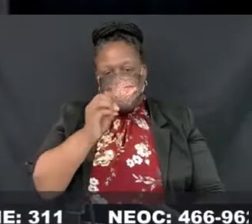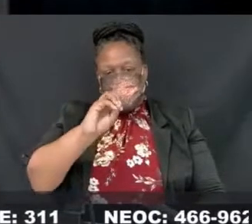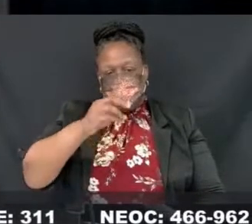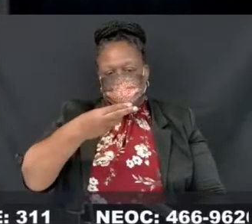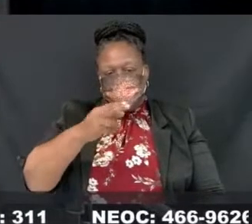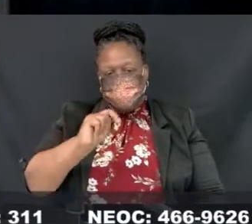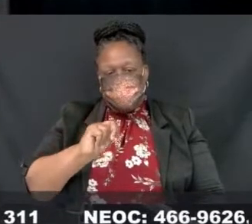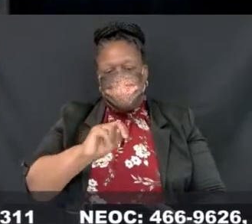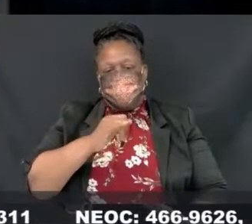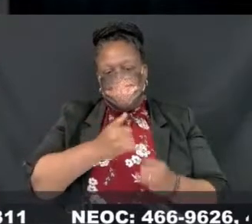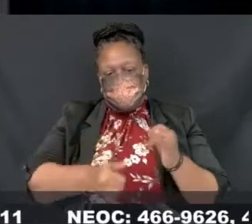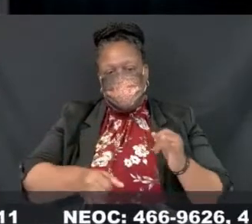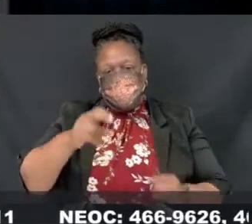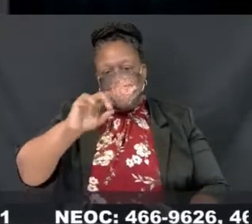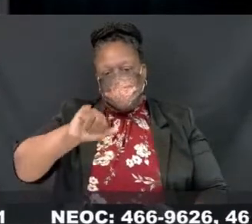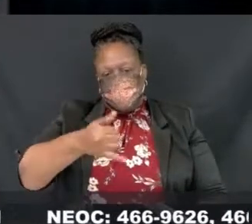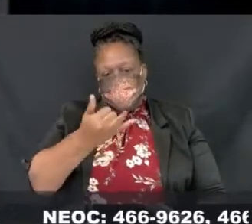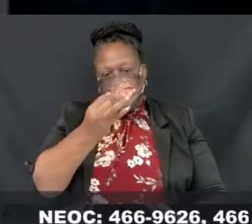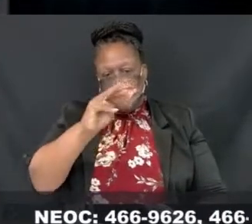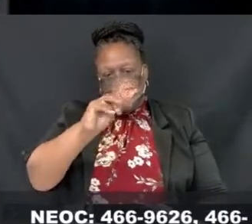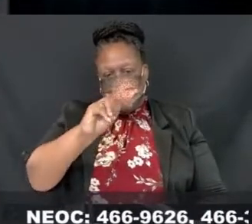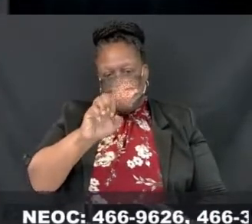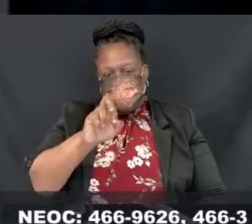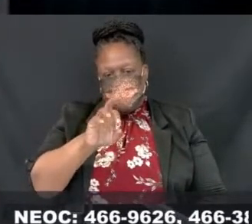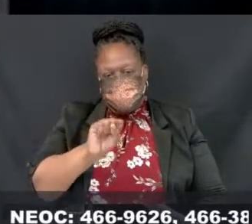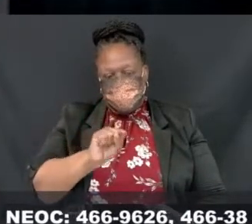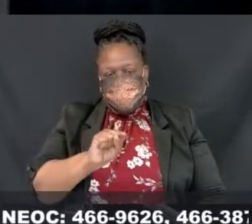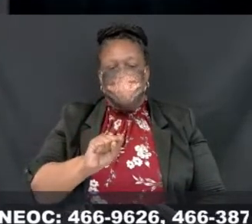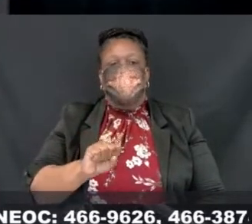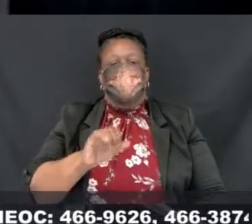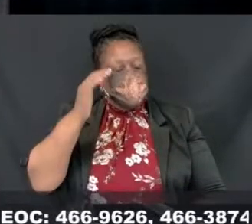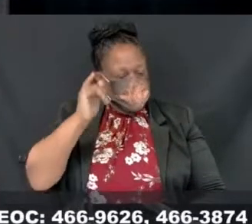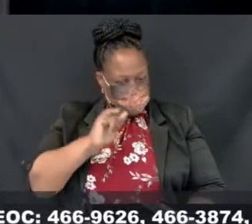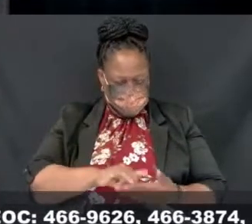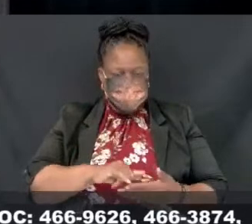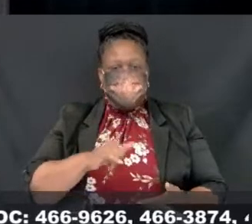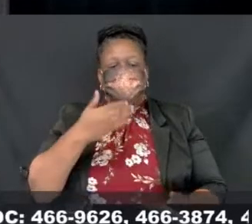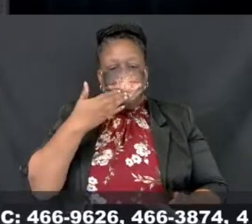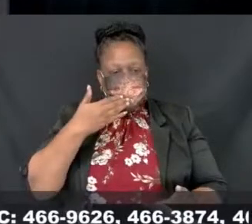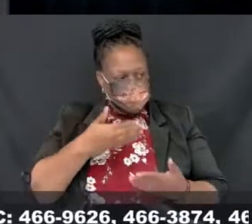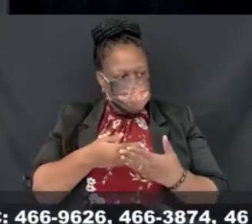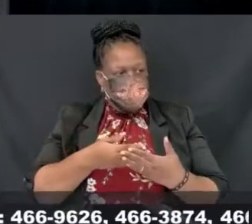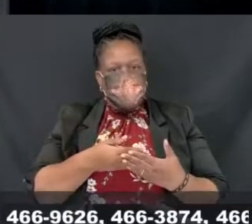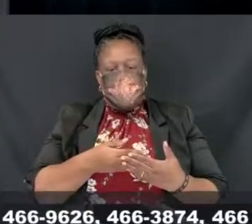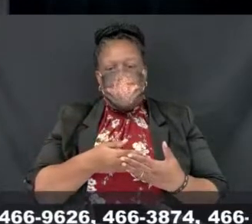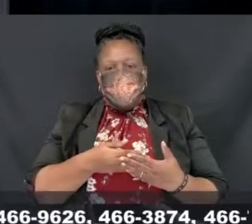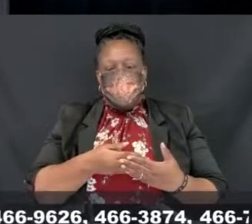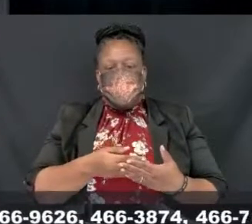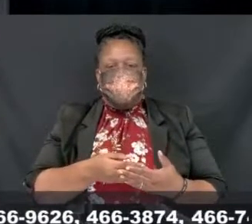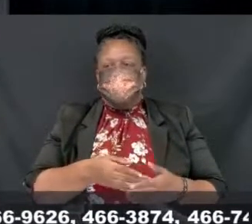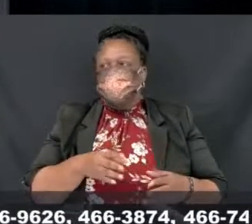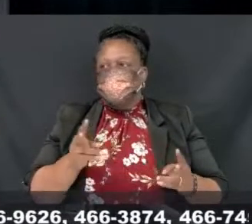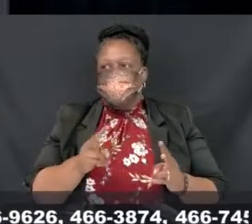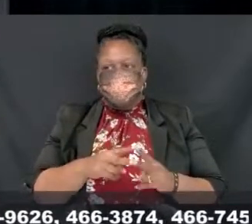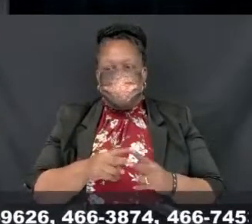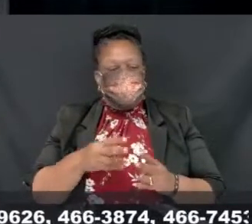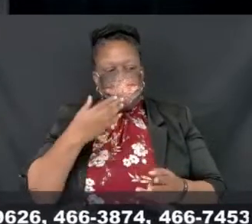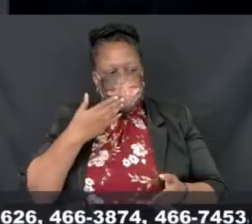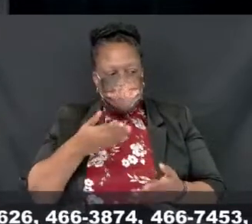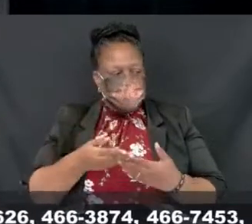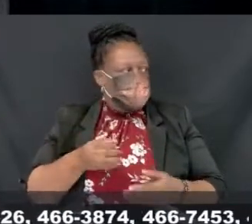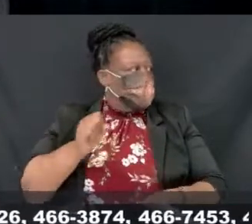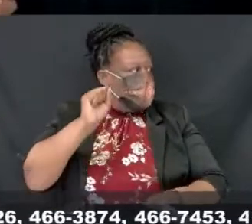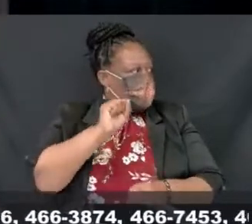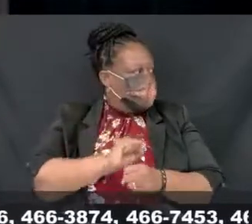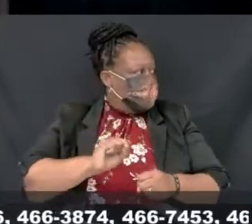John James. There was a famous line I remember saying, John James, load it up. And James,